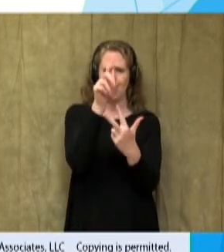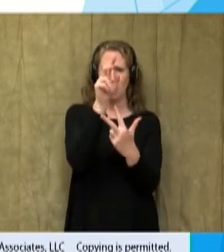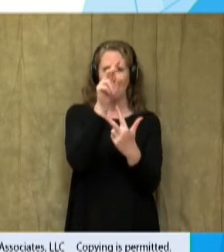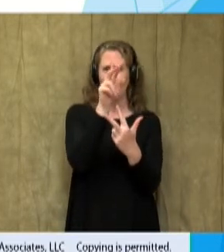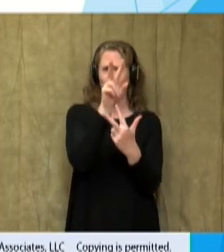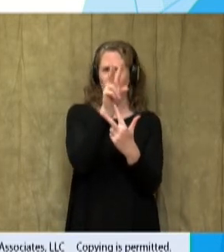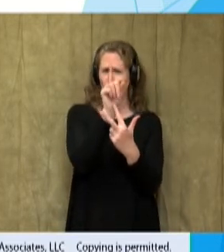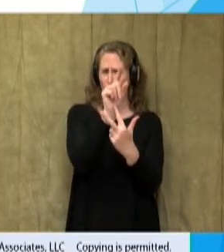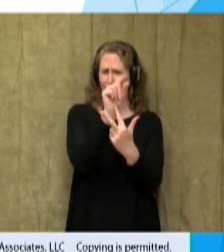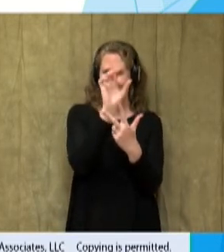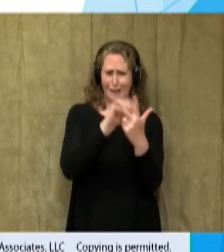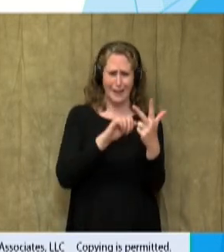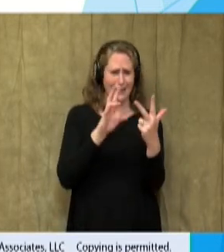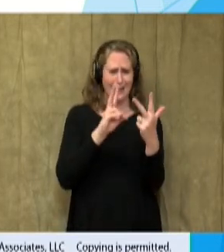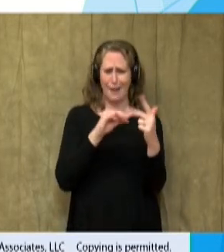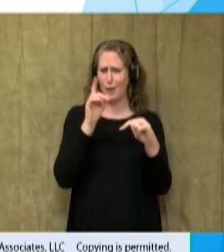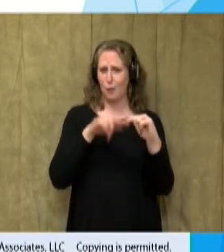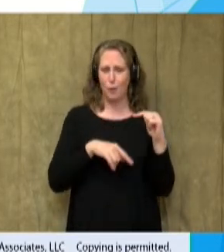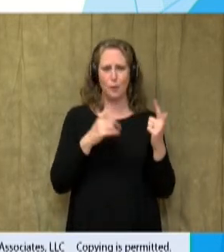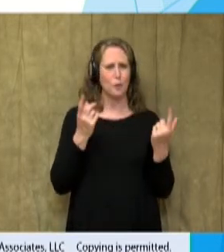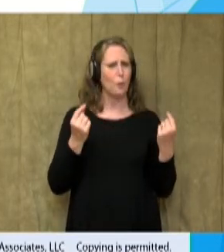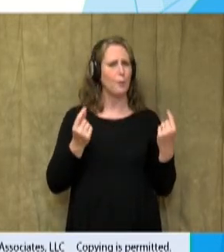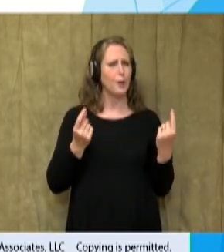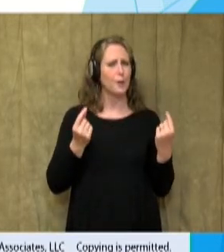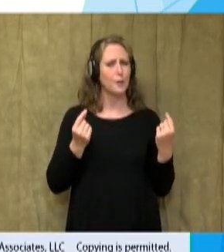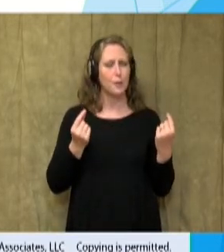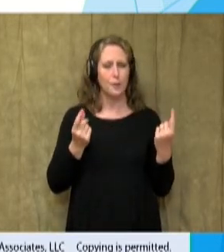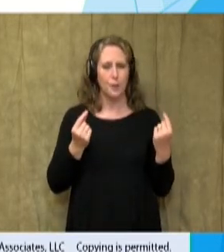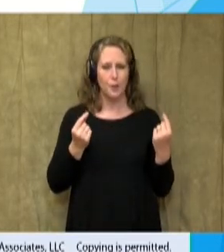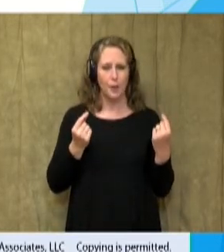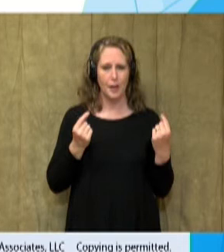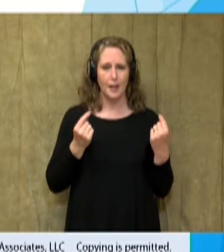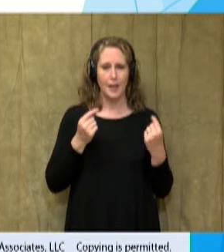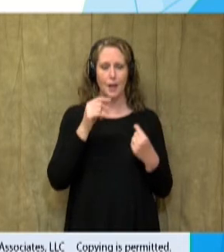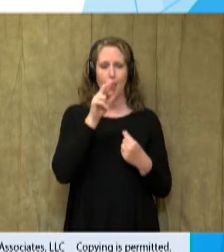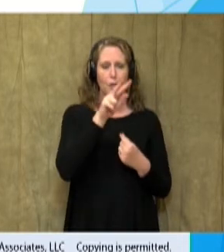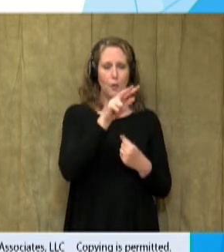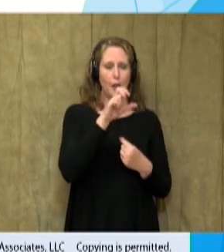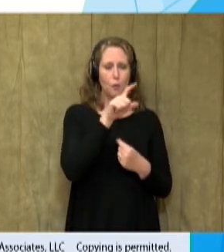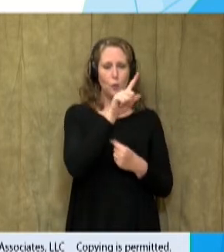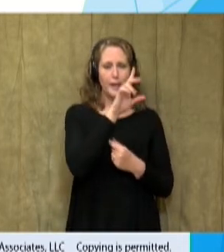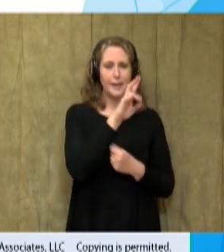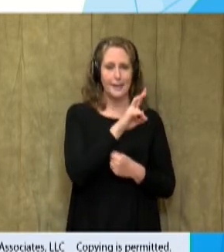70 from 20, so we had to do something about that. So 327,